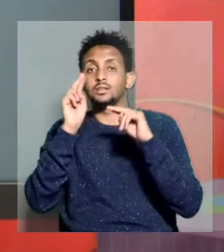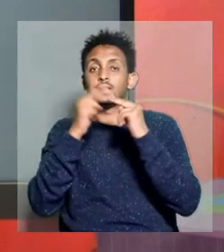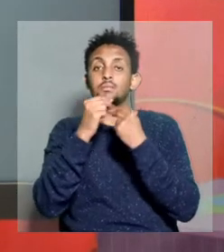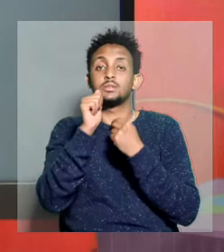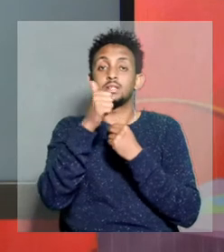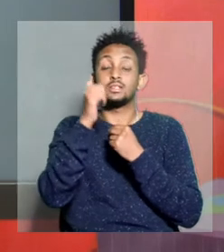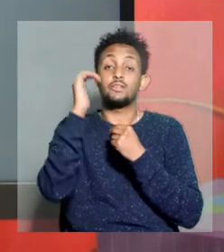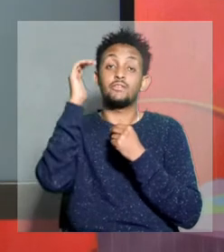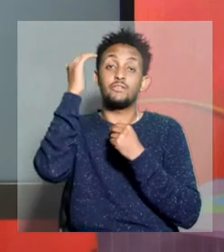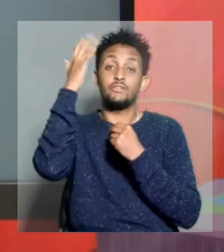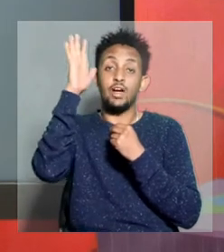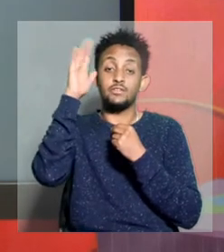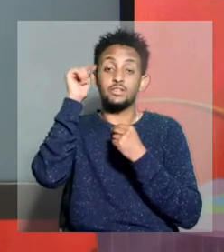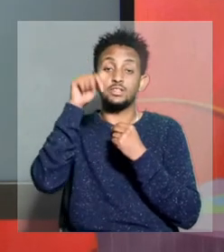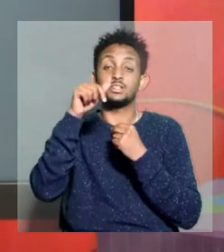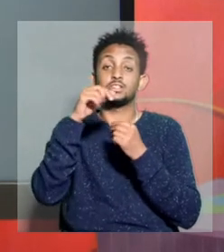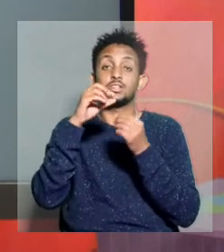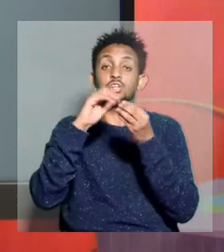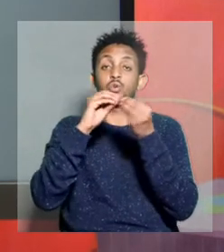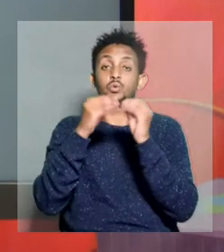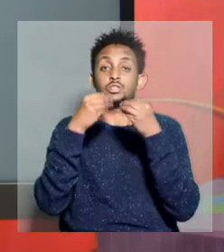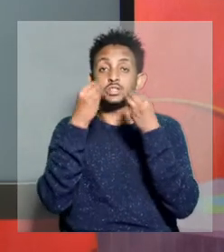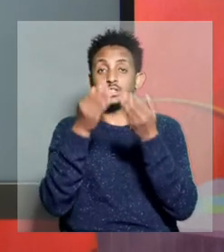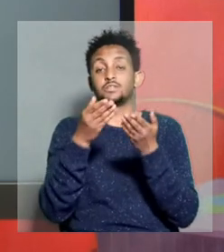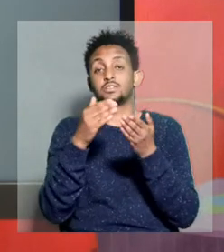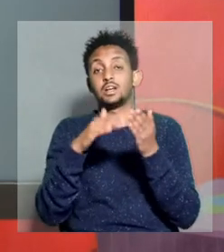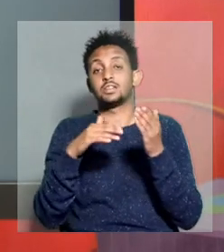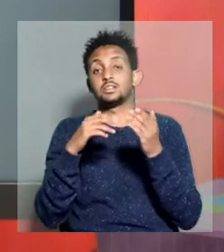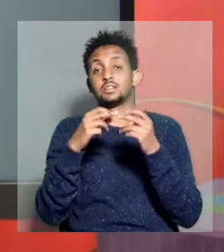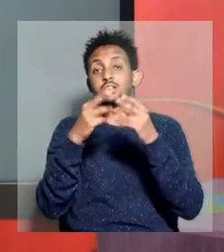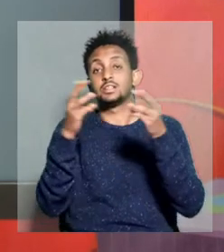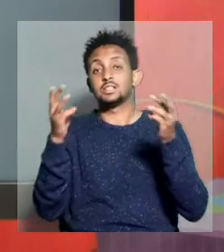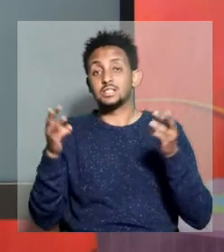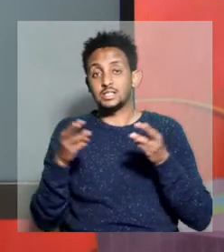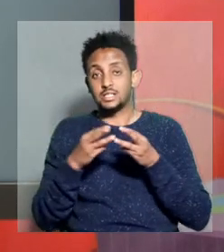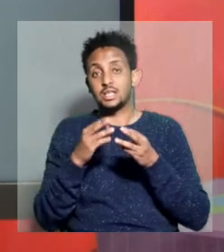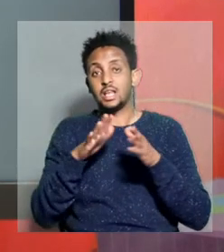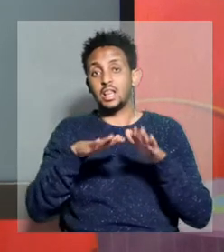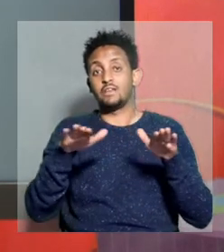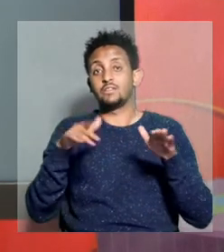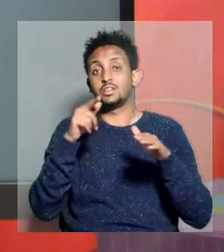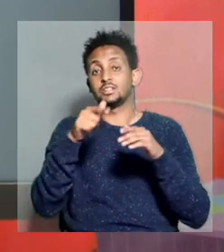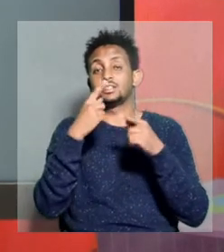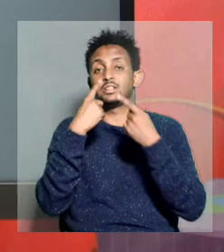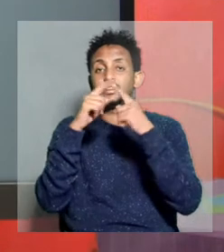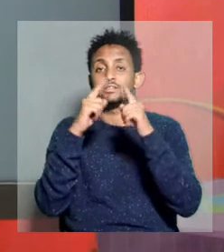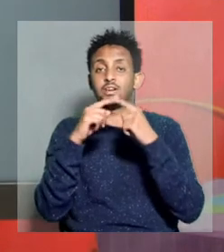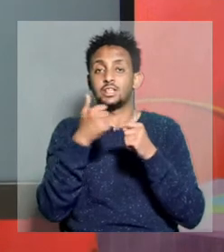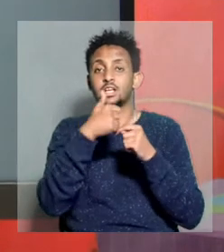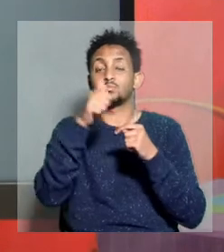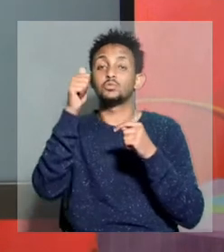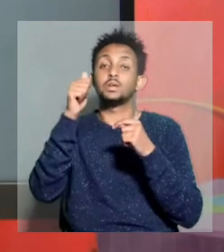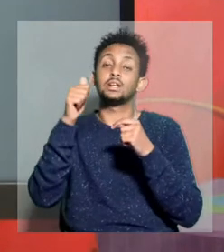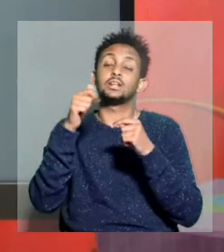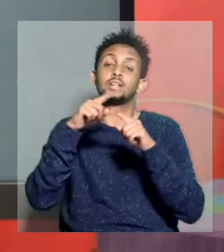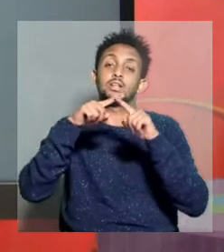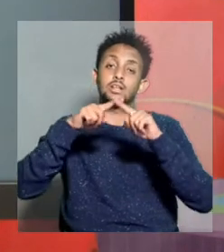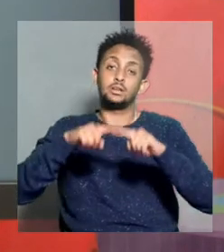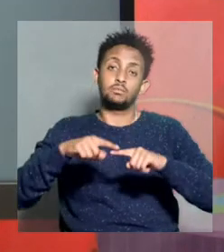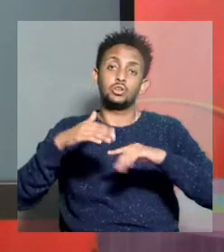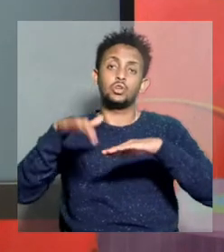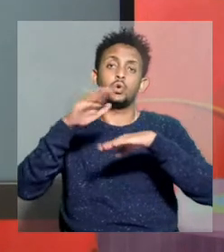Pascal, meaning that this equation is given at sea level. Or sometimes it might be a different atmospheric pressure depending